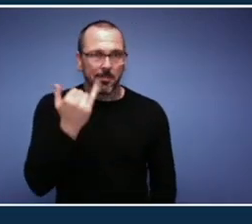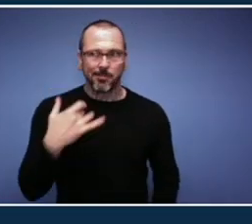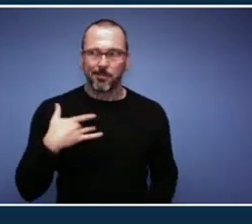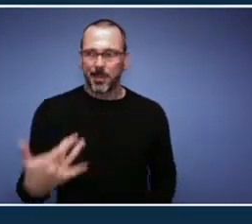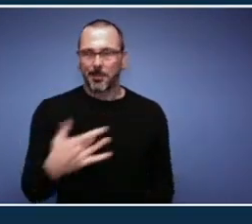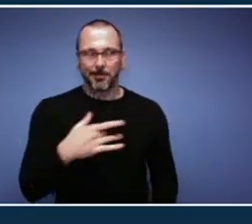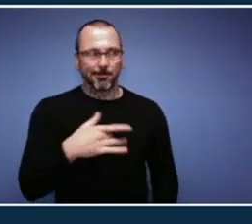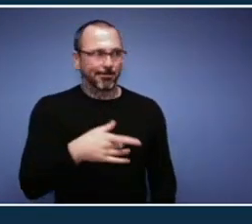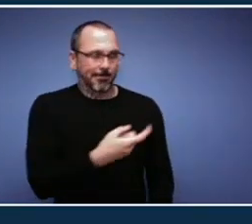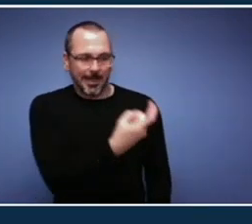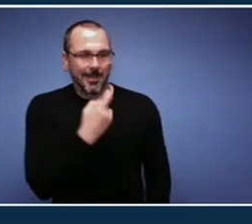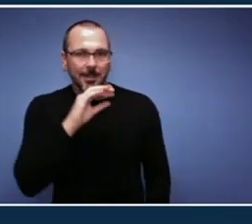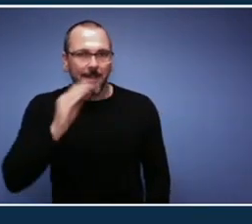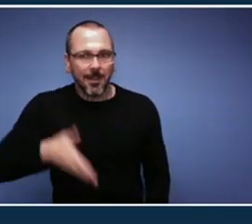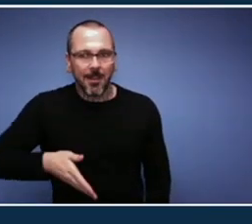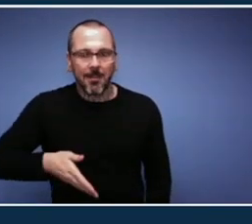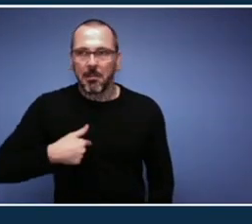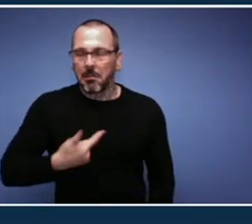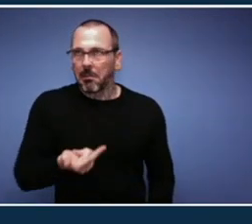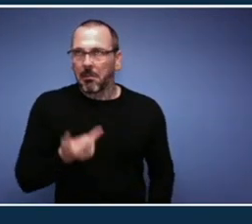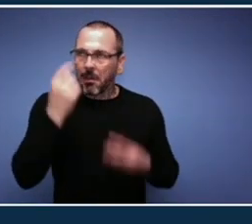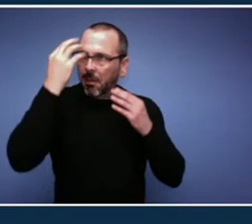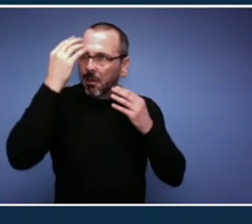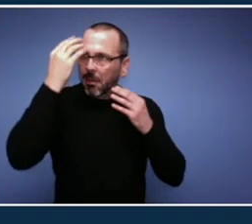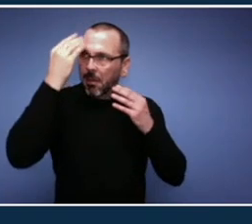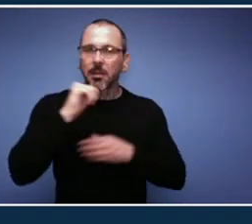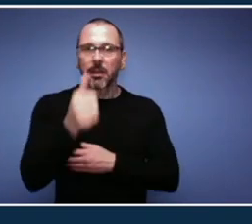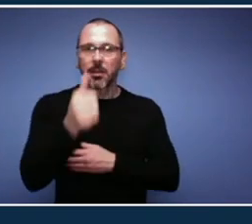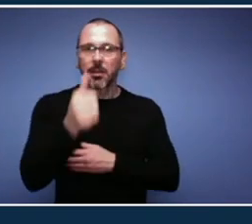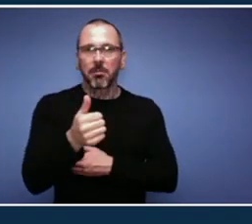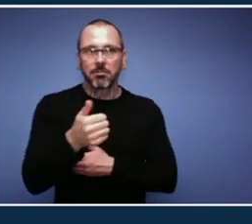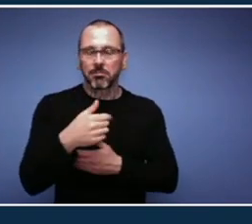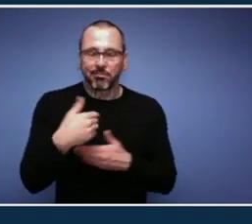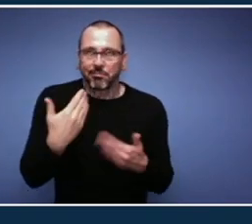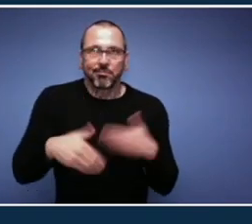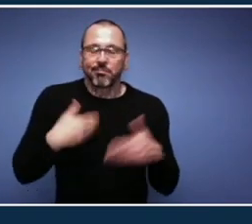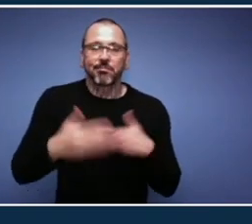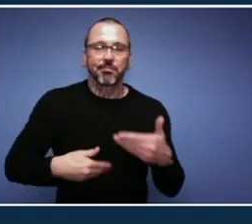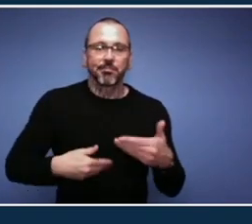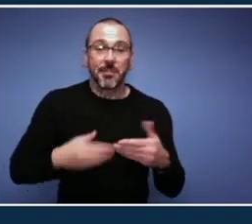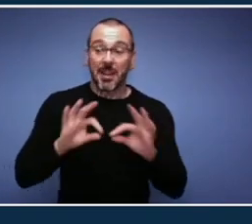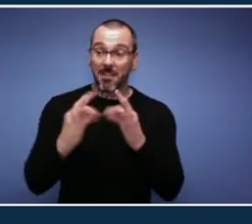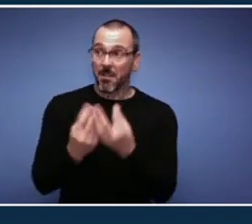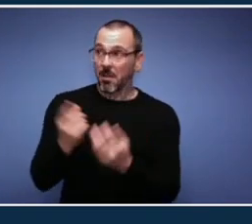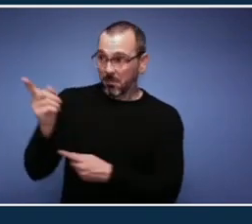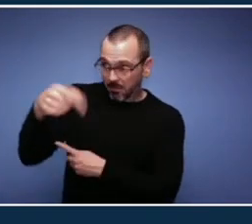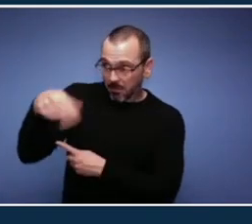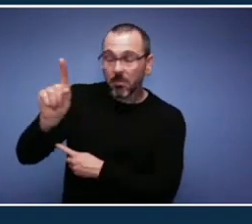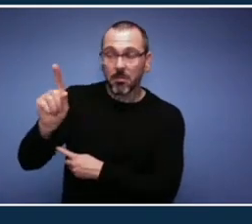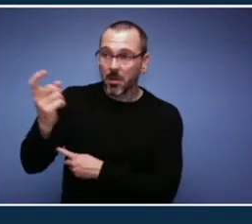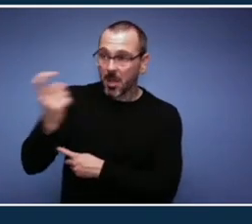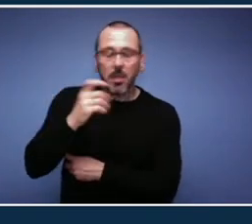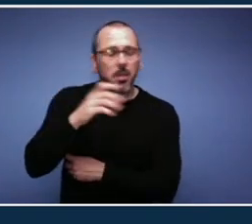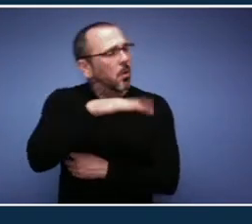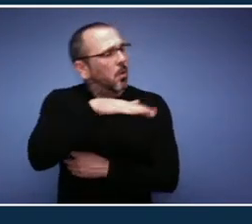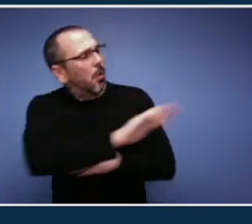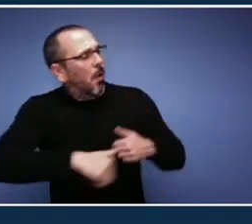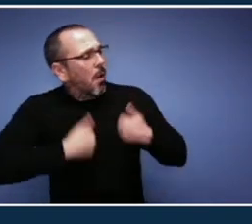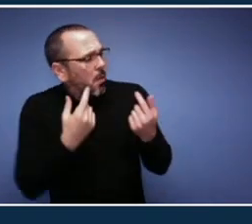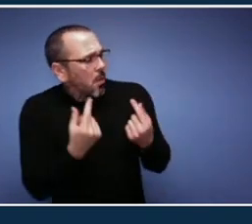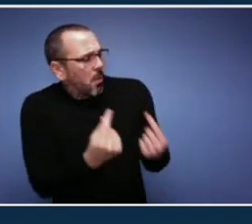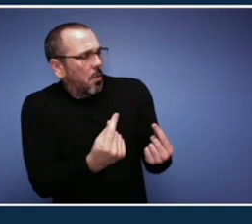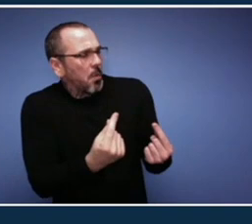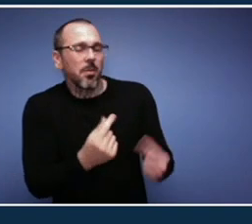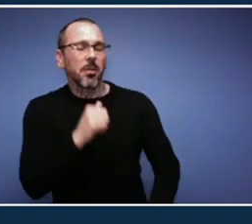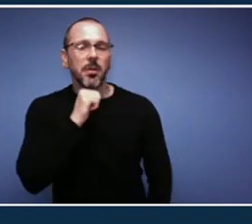never even thought about it. And neither did their families, because their families basically learned to take